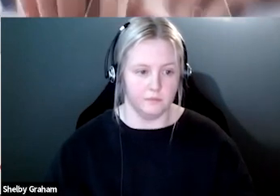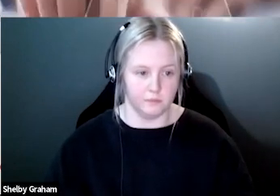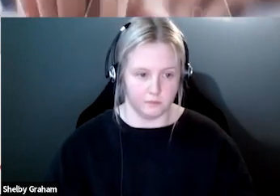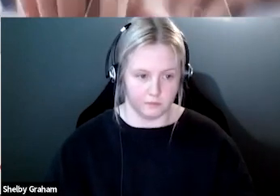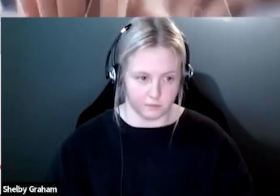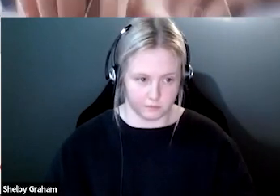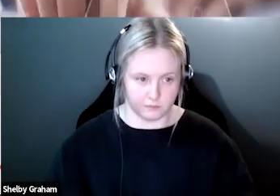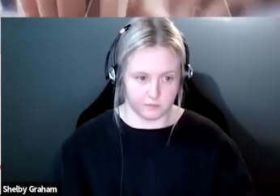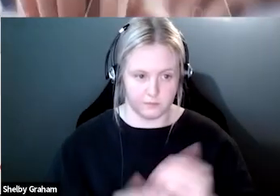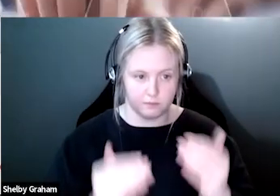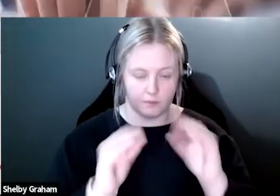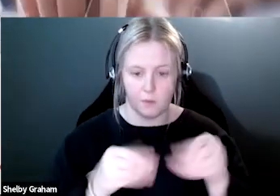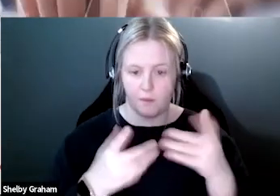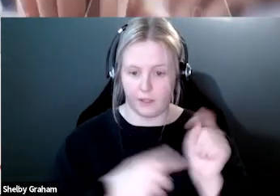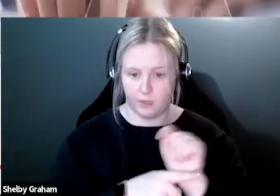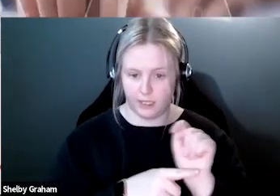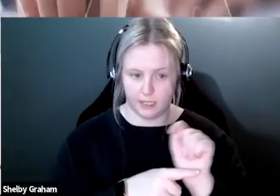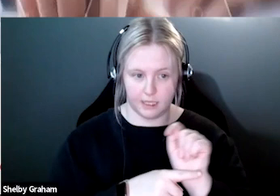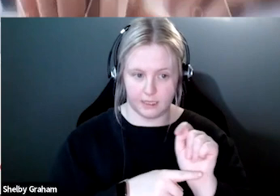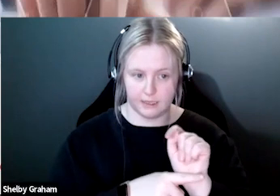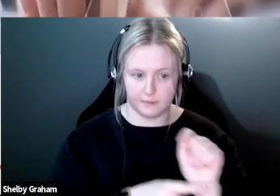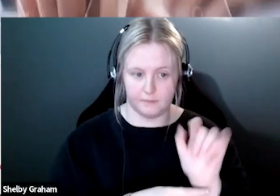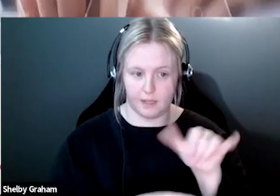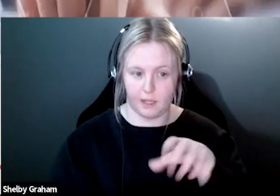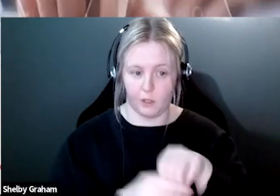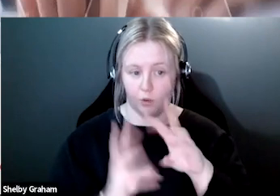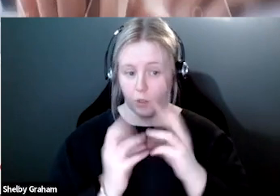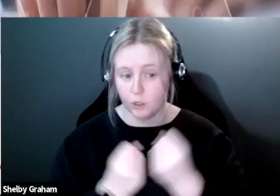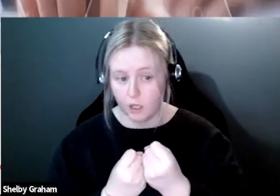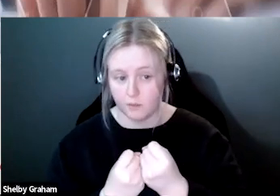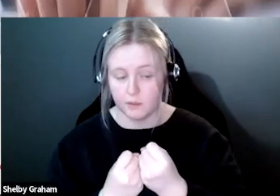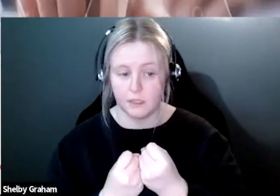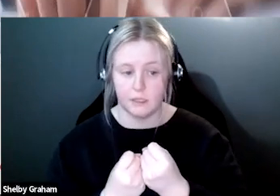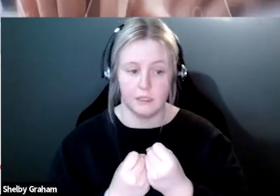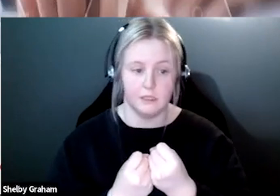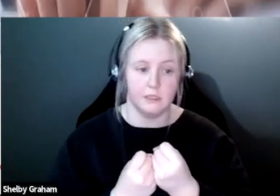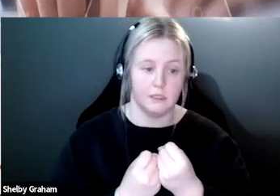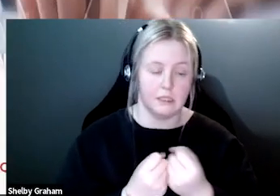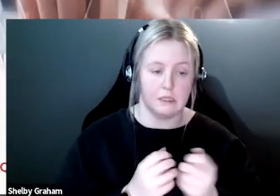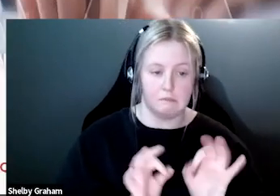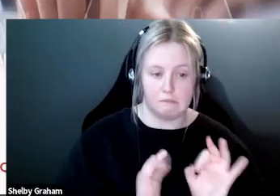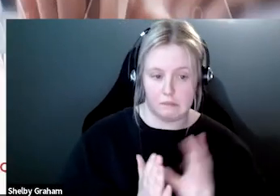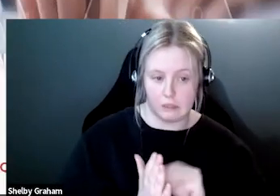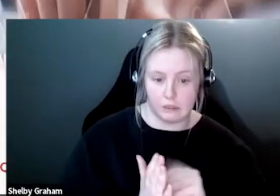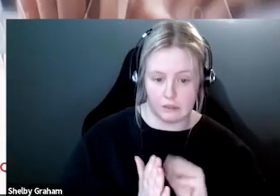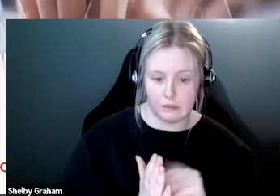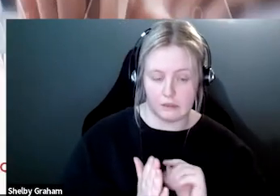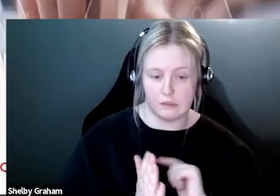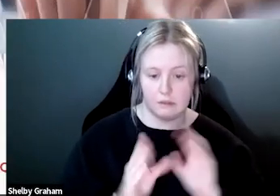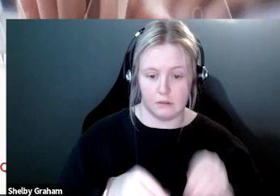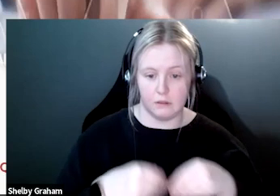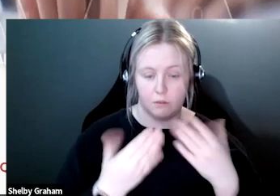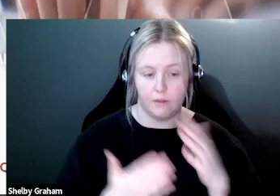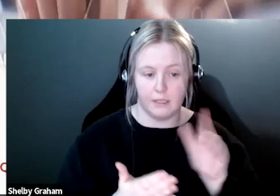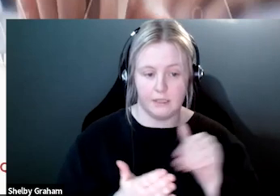Next, I offer training, and that includes workshops and micro-learning, which provides authentic learner-centered